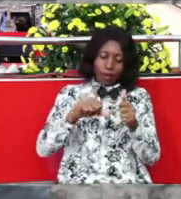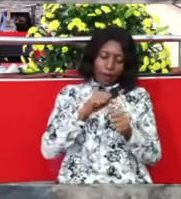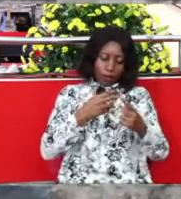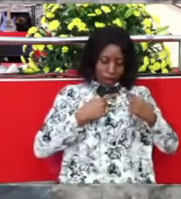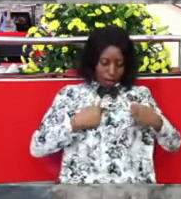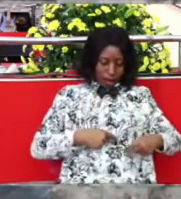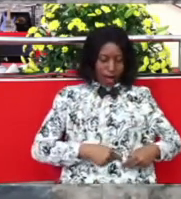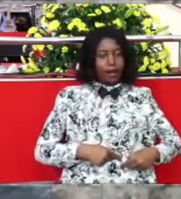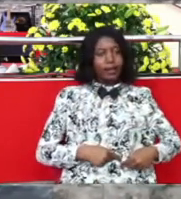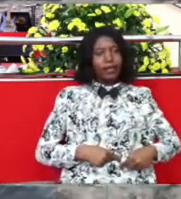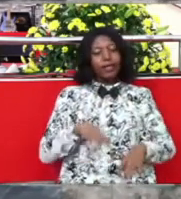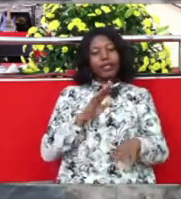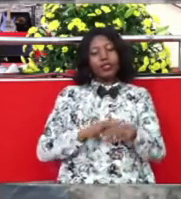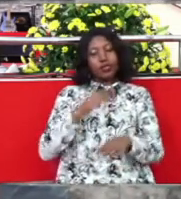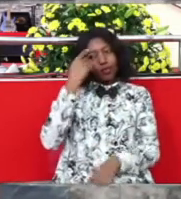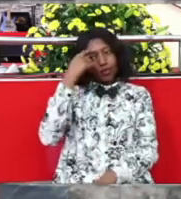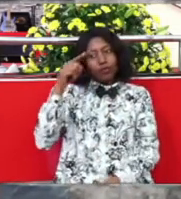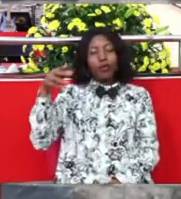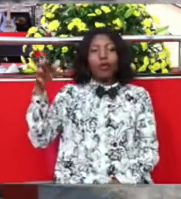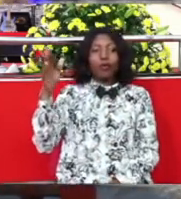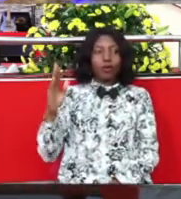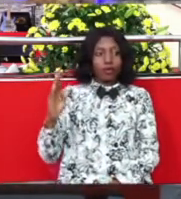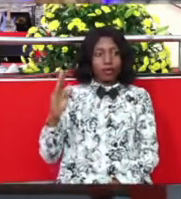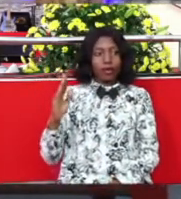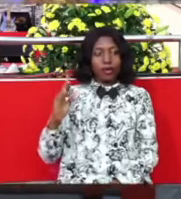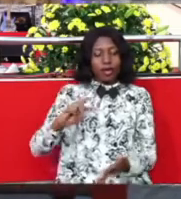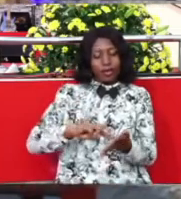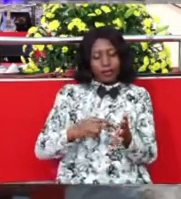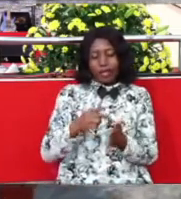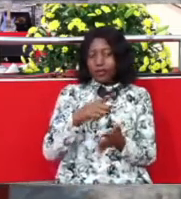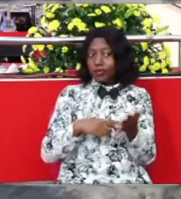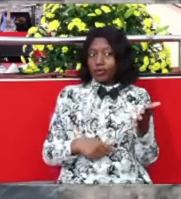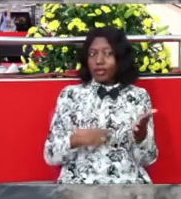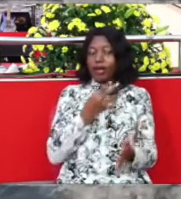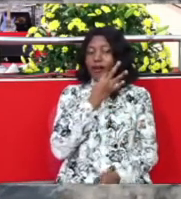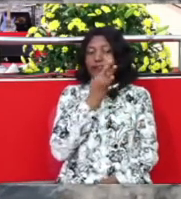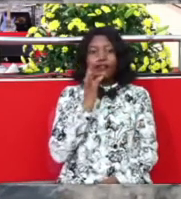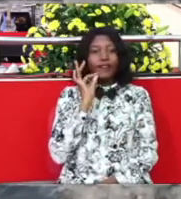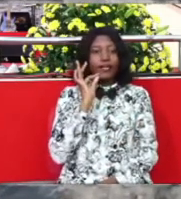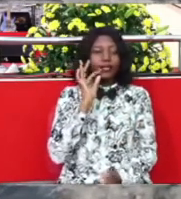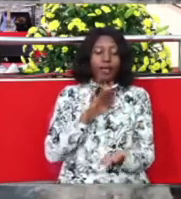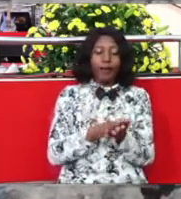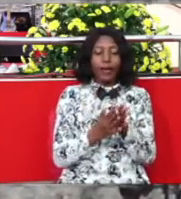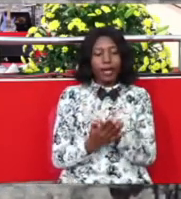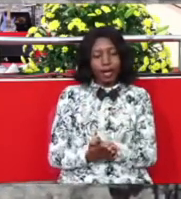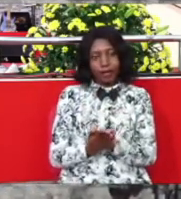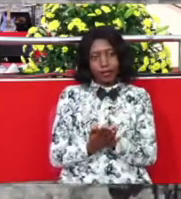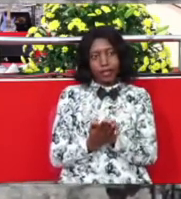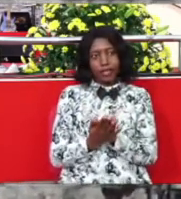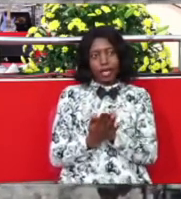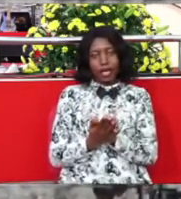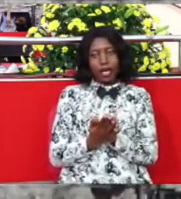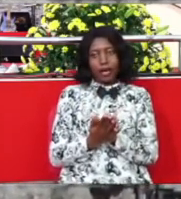ambayo tunasema moyo ambao unamkubalia Mungu. Fasting. Ya kwamba kufunga becomes a tool that God